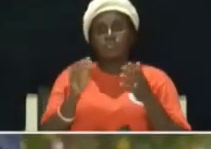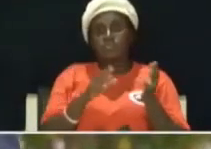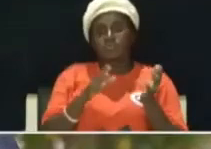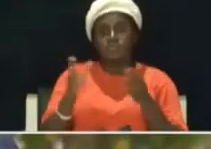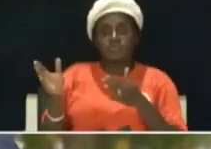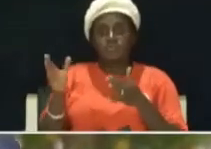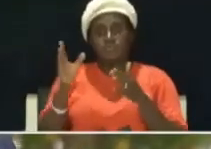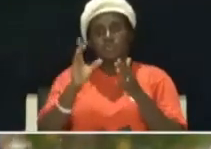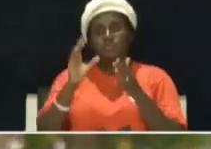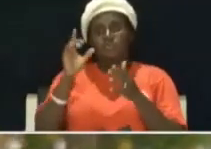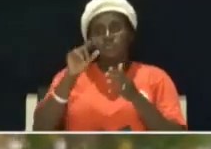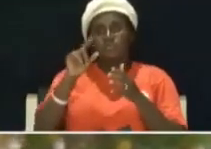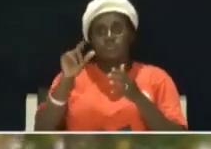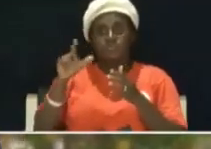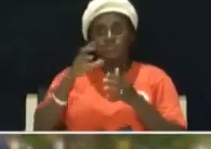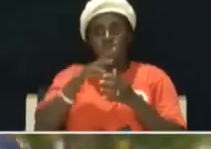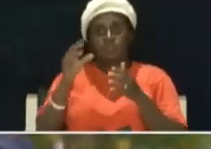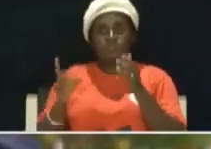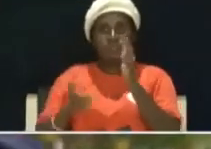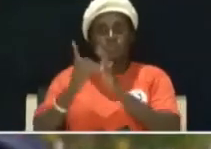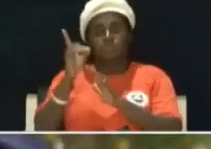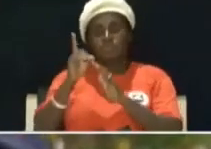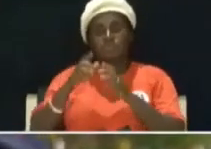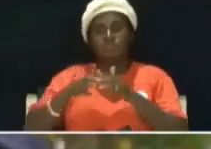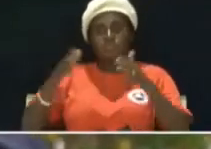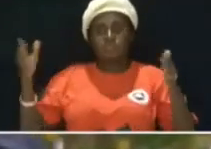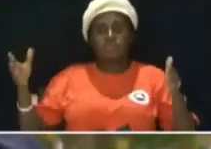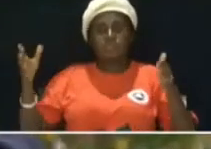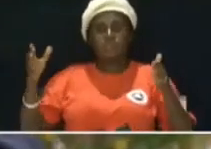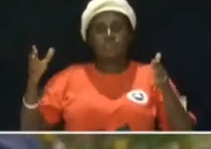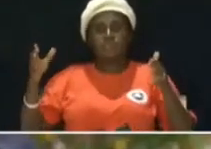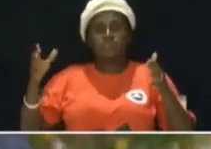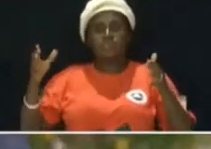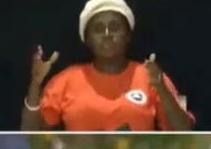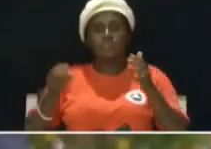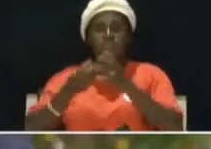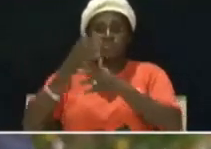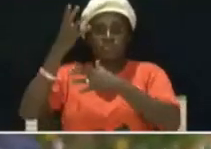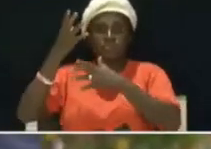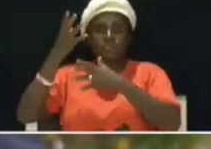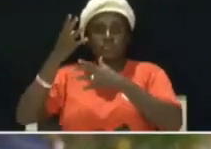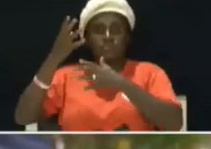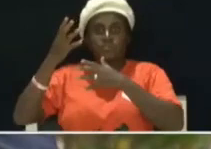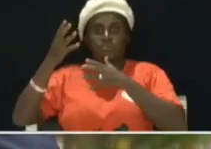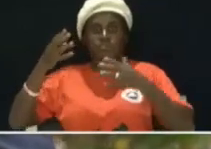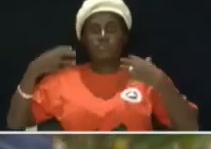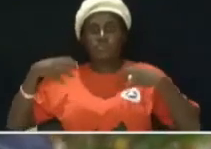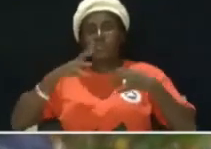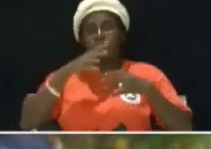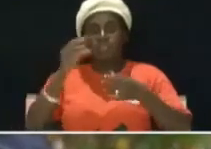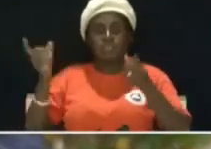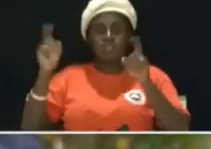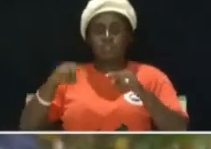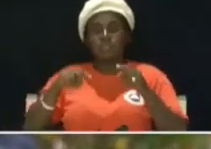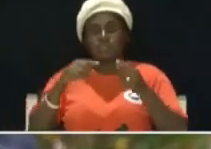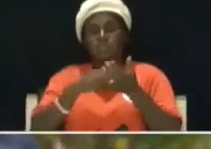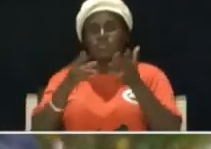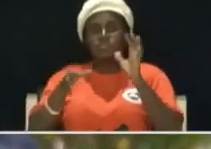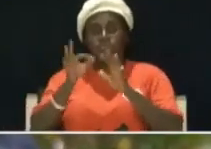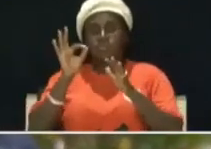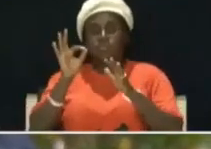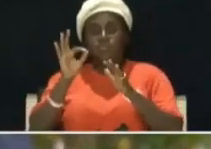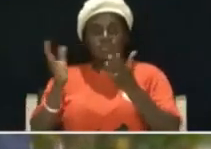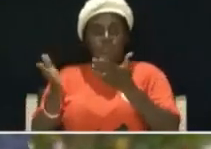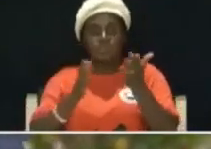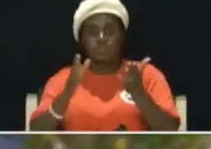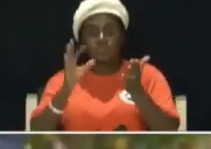a huge growth under his chin. He came to the Holy Ghost service in February 2024